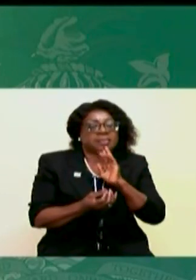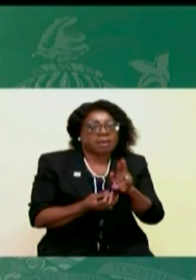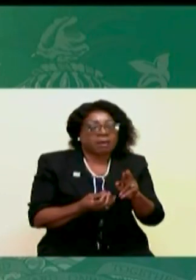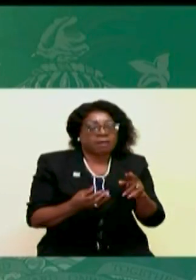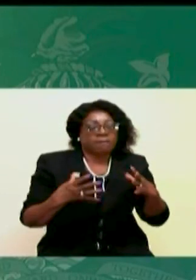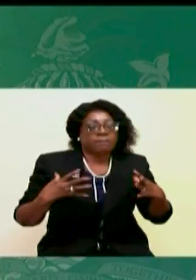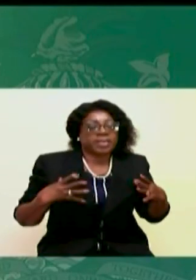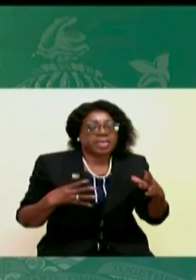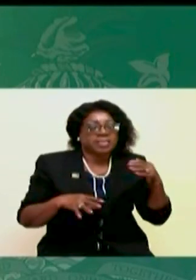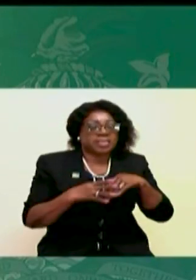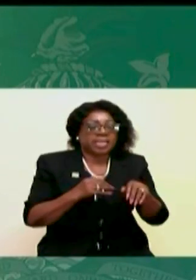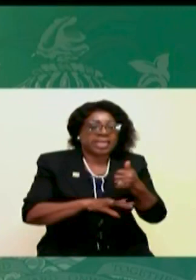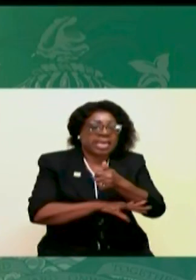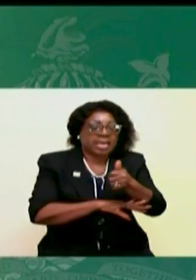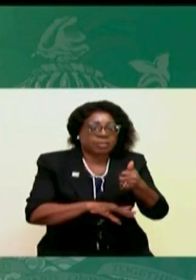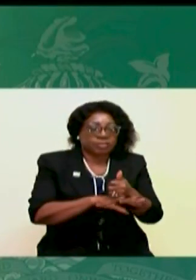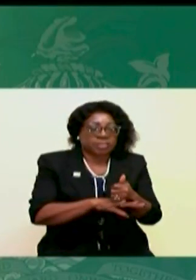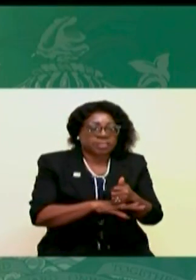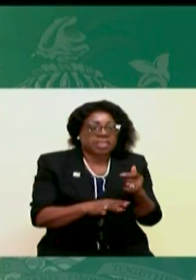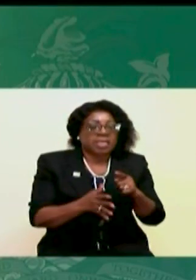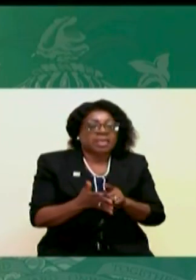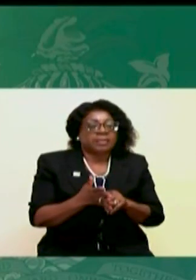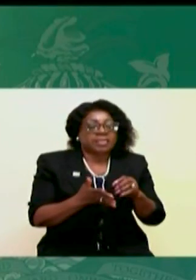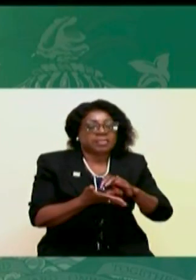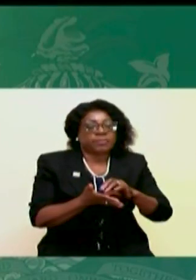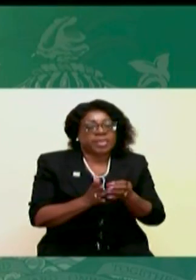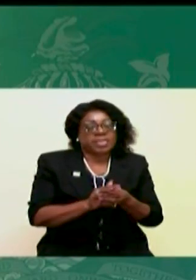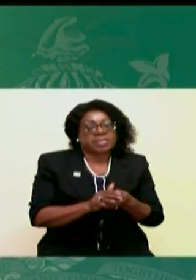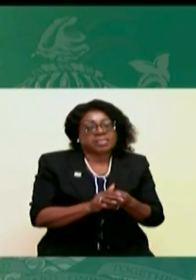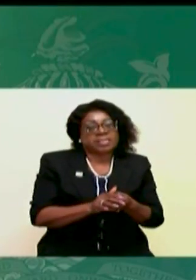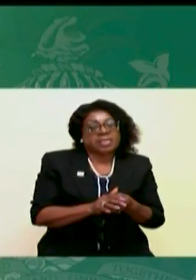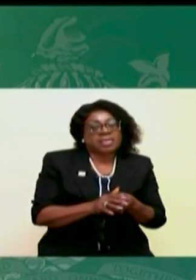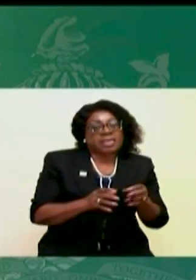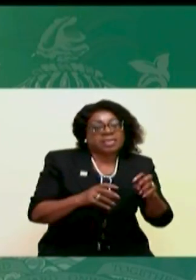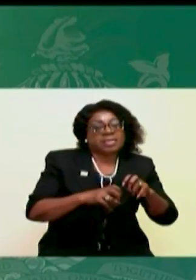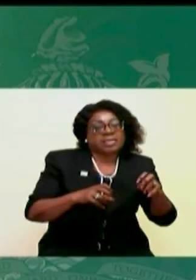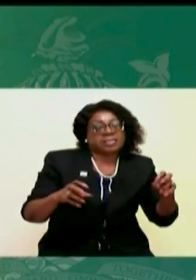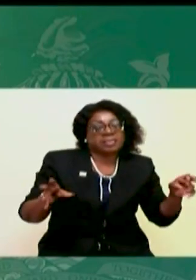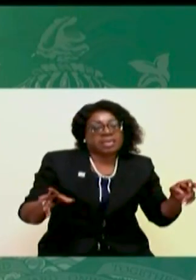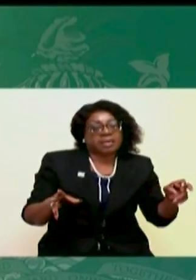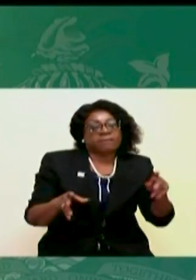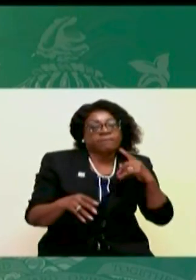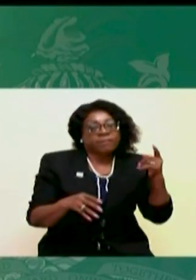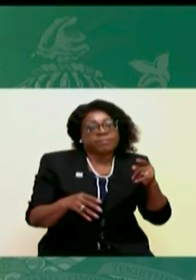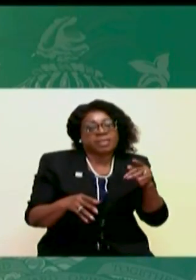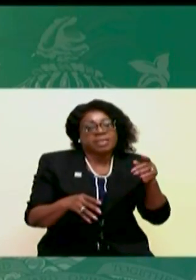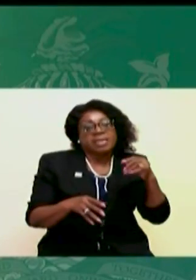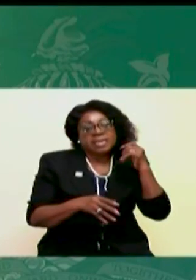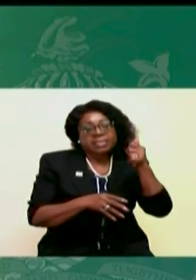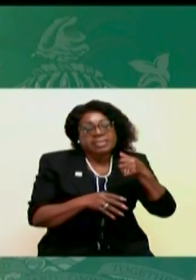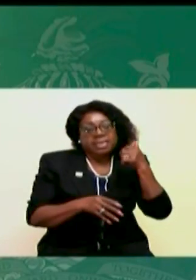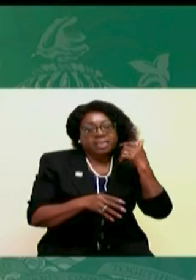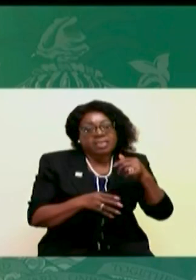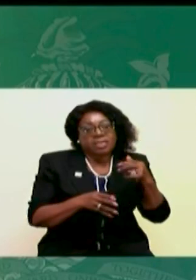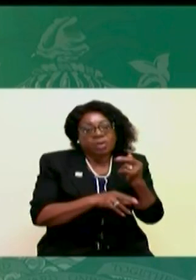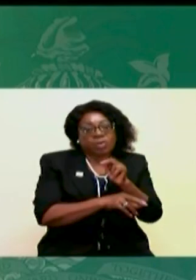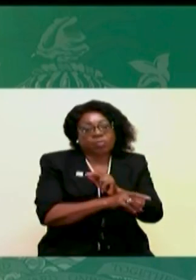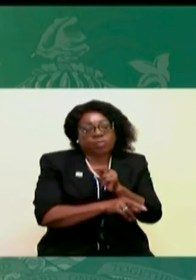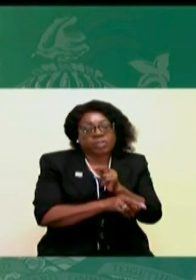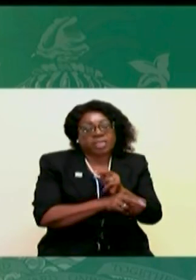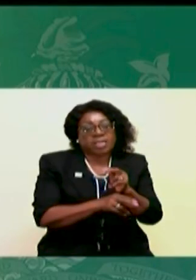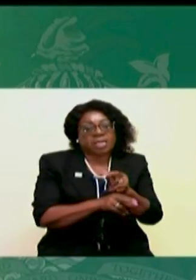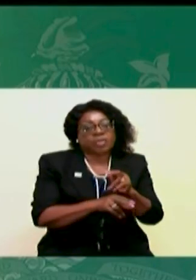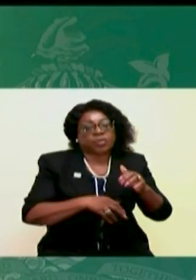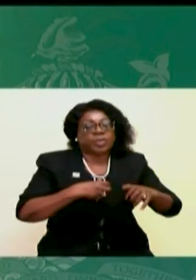ones. This means that they disconnect from their otherwise daily routines to enjoy quality family